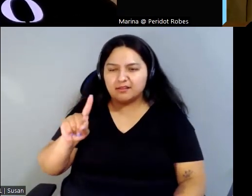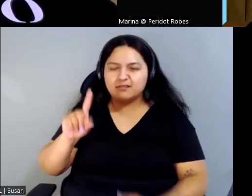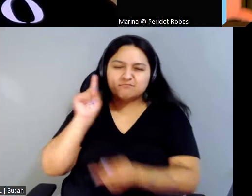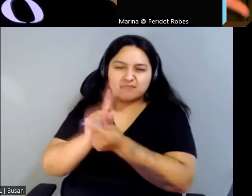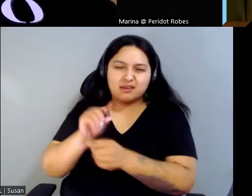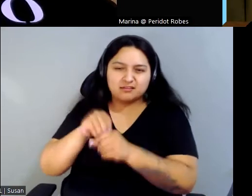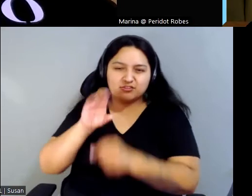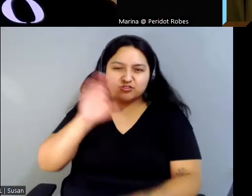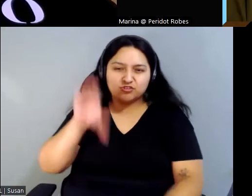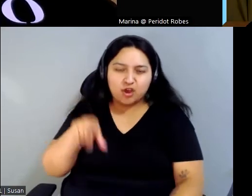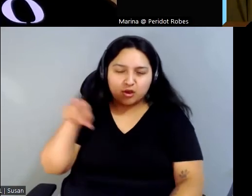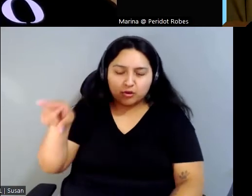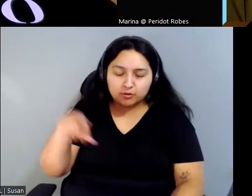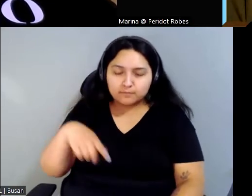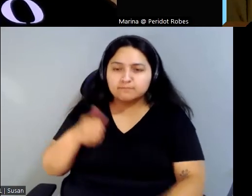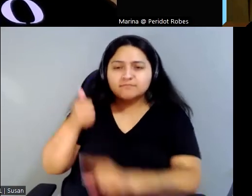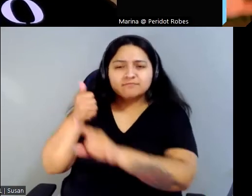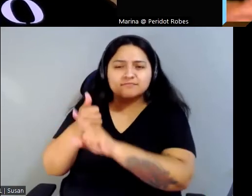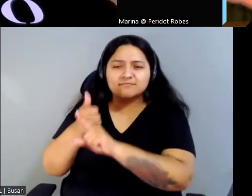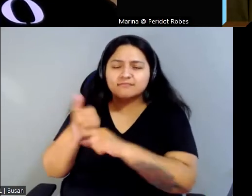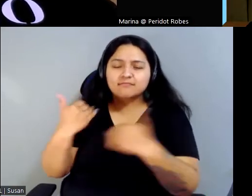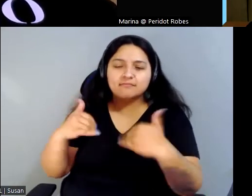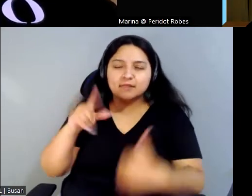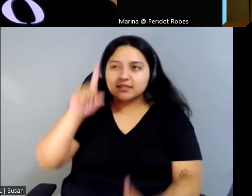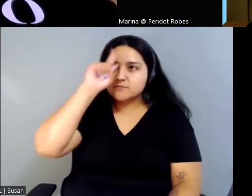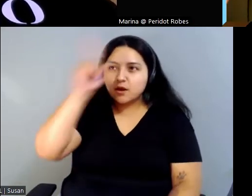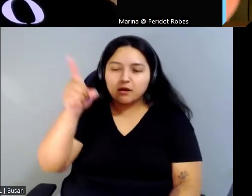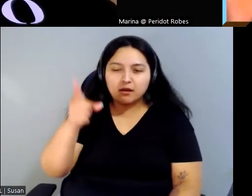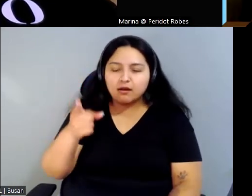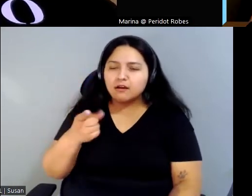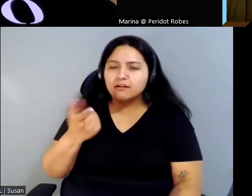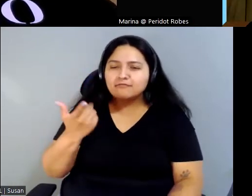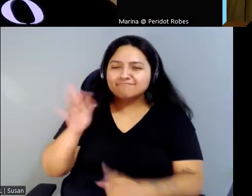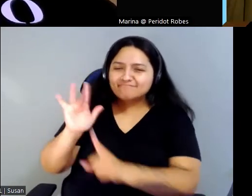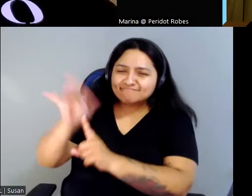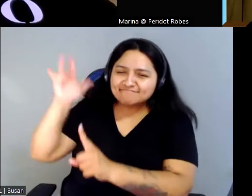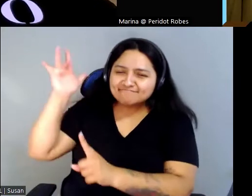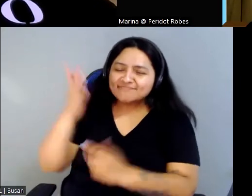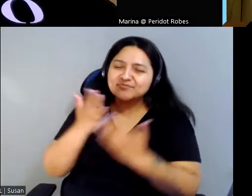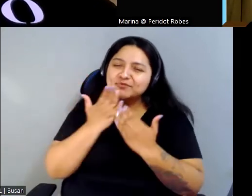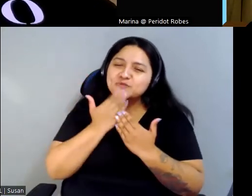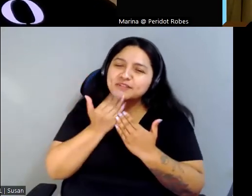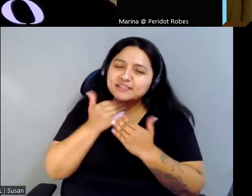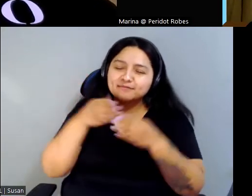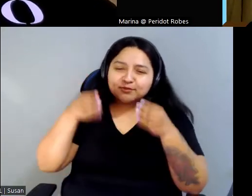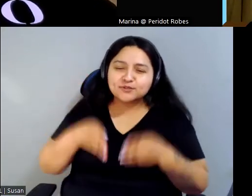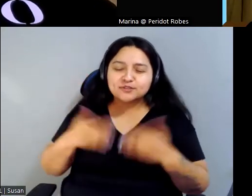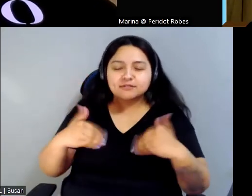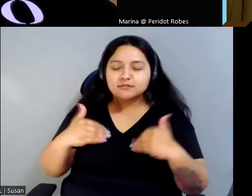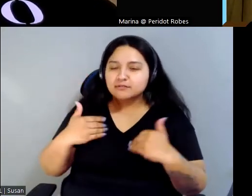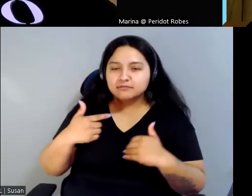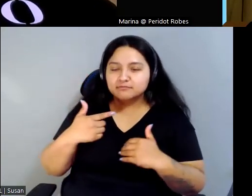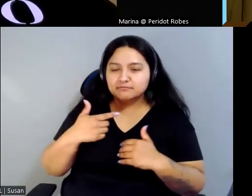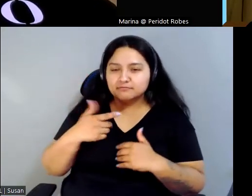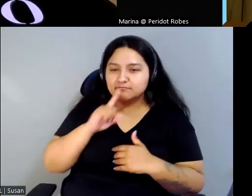just like the brightest, most colorful, sweetest person. I totally fell in love with her when I was in Chicago a couple